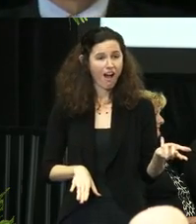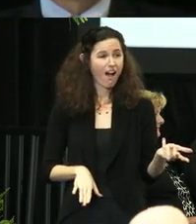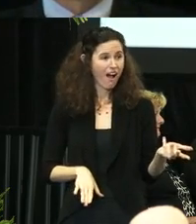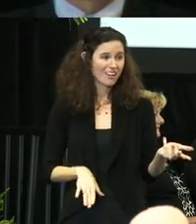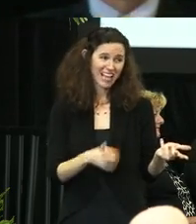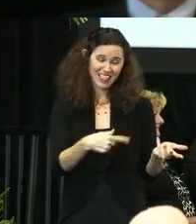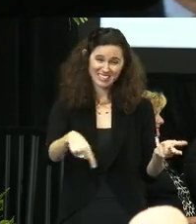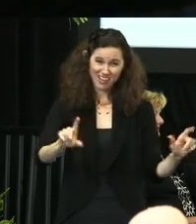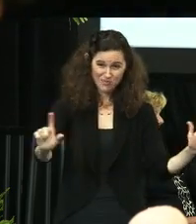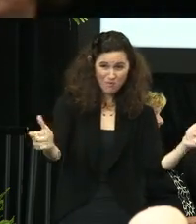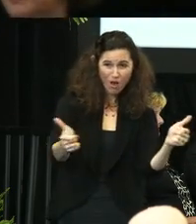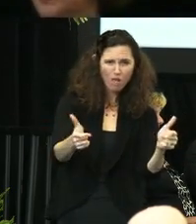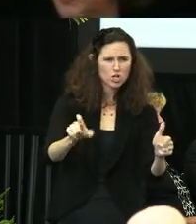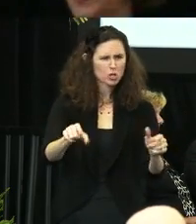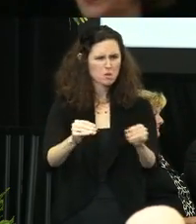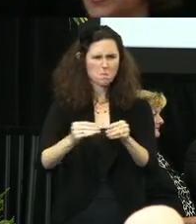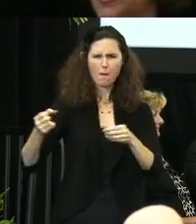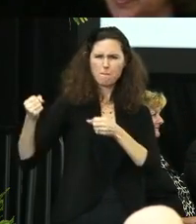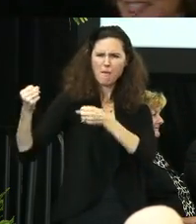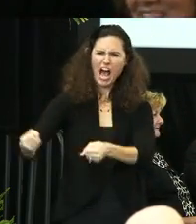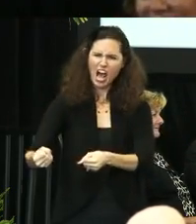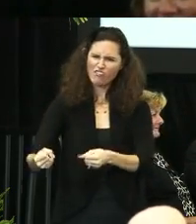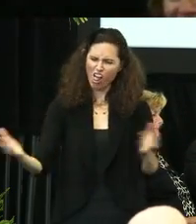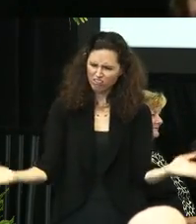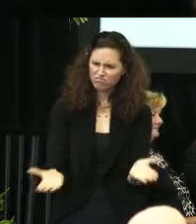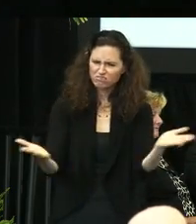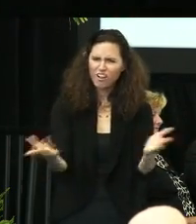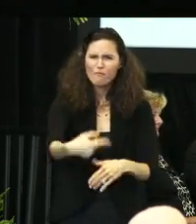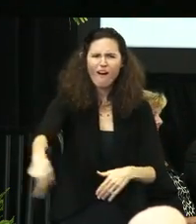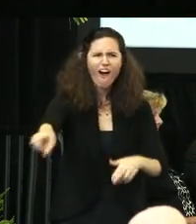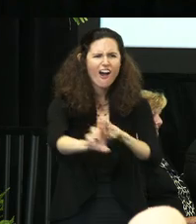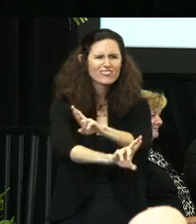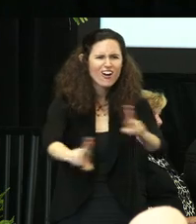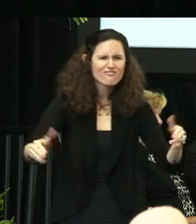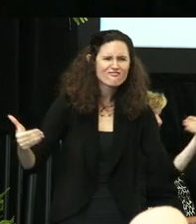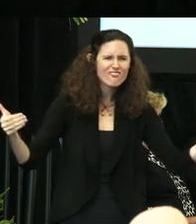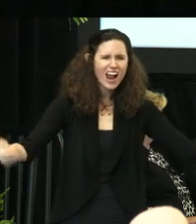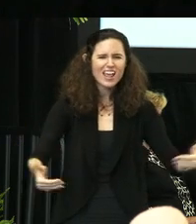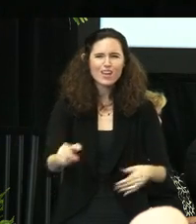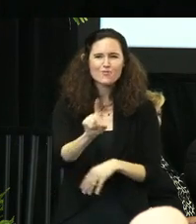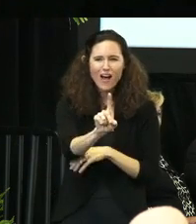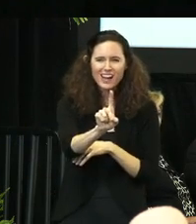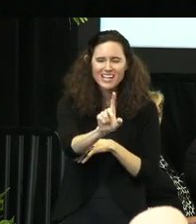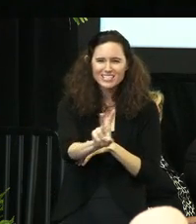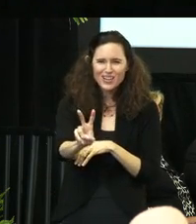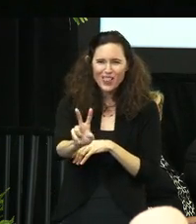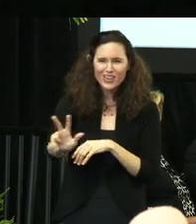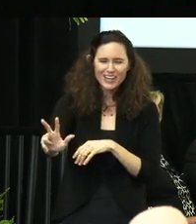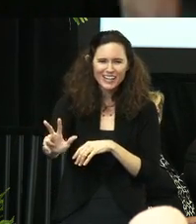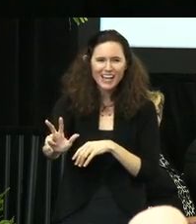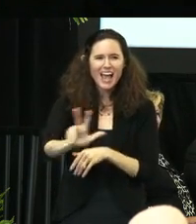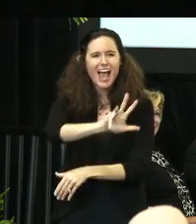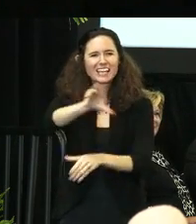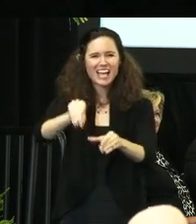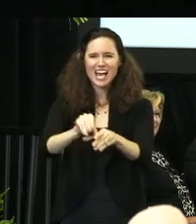are smaller, but you could be more powerful. Let's see what y'all have got. Are you ready? 1, 2,